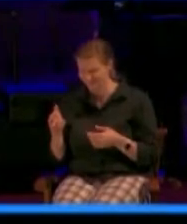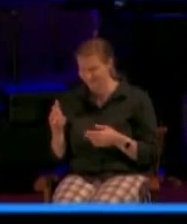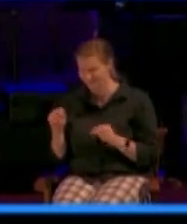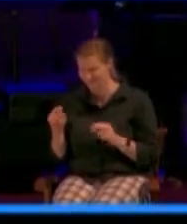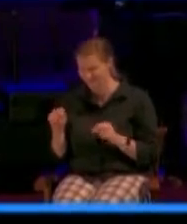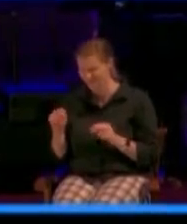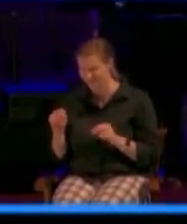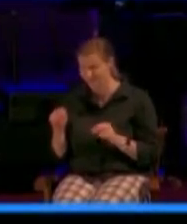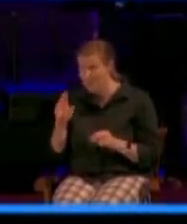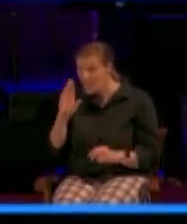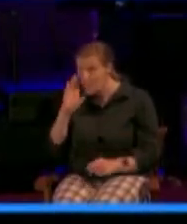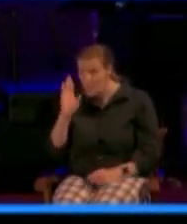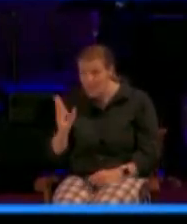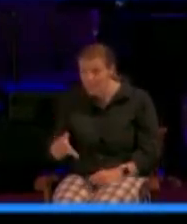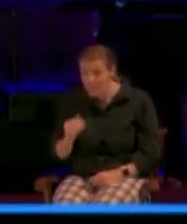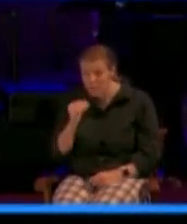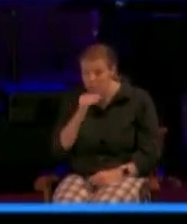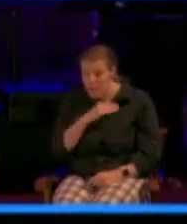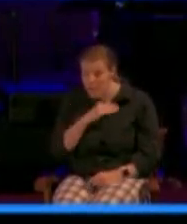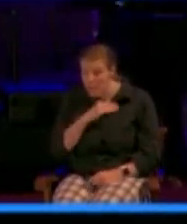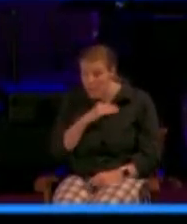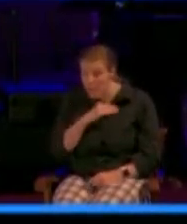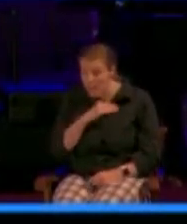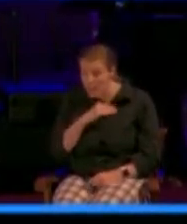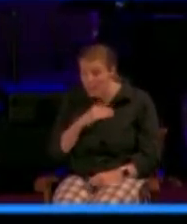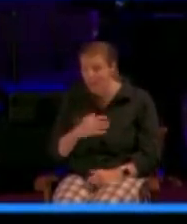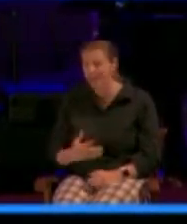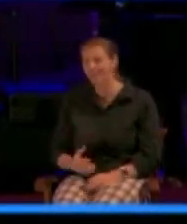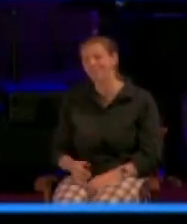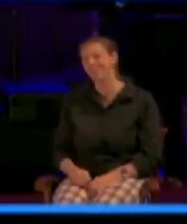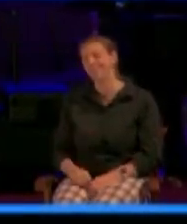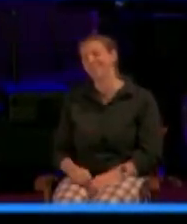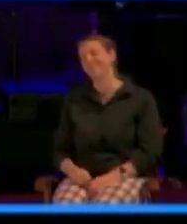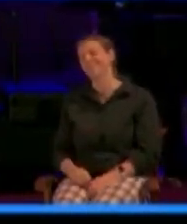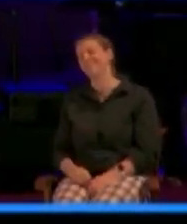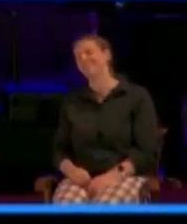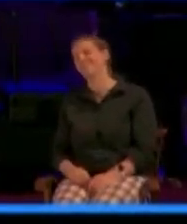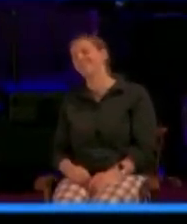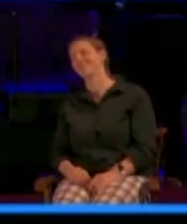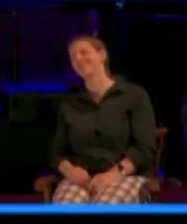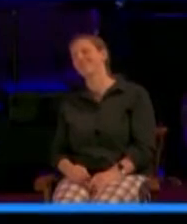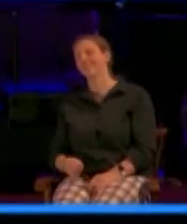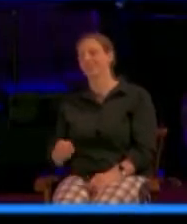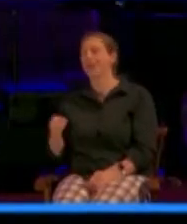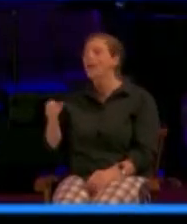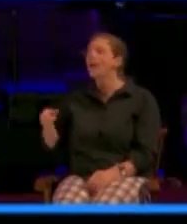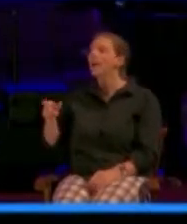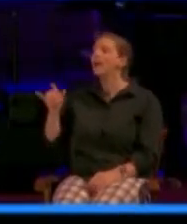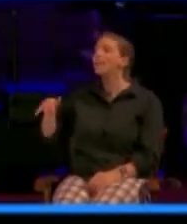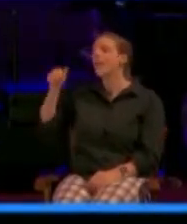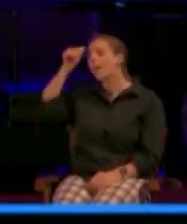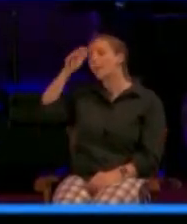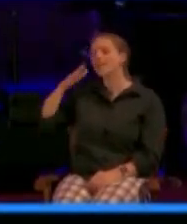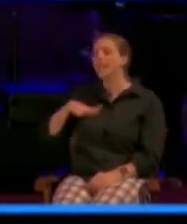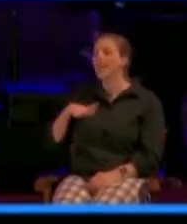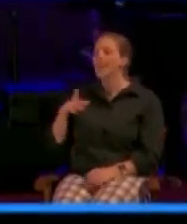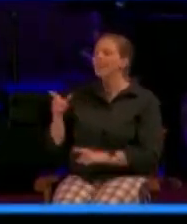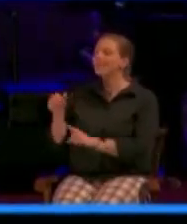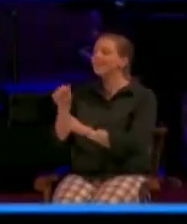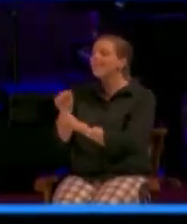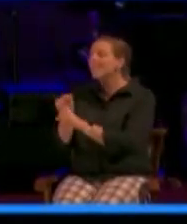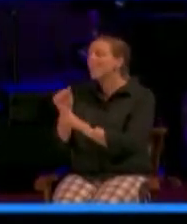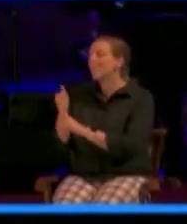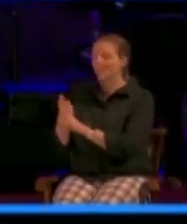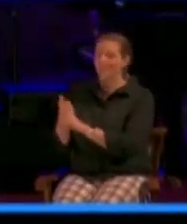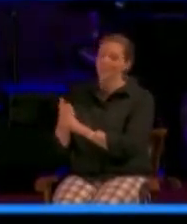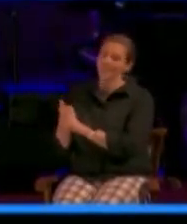He's not trying to be an outright liar, but I'm going to tell you something. He's deceived himself, and that's something else that most all of us in this audience have done